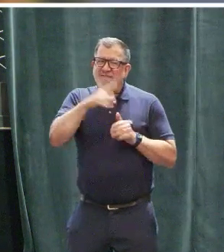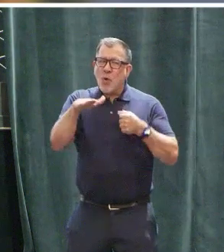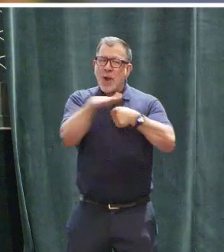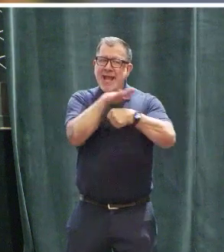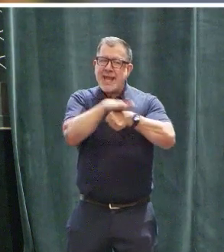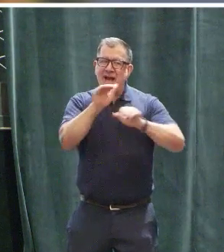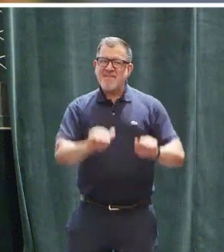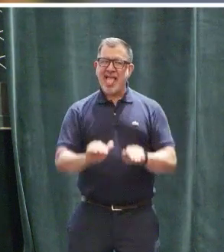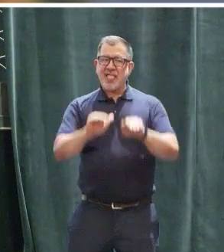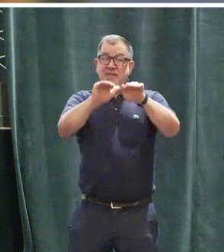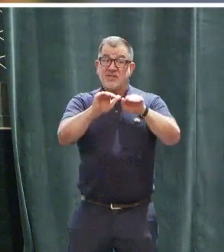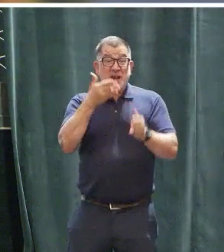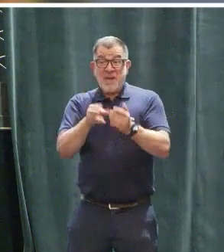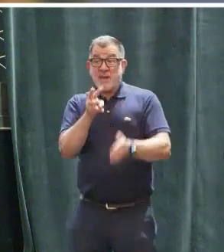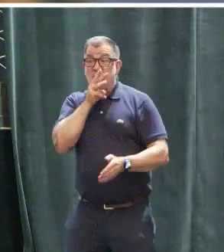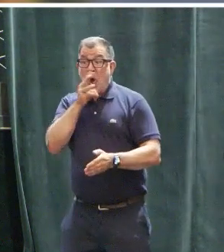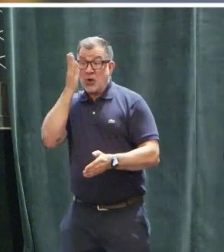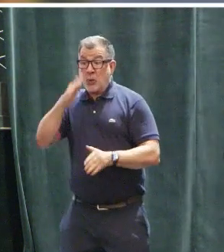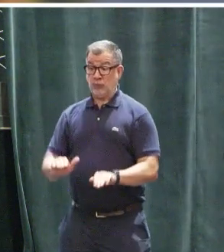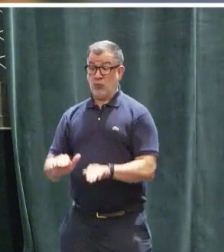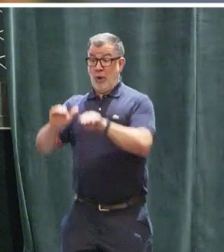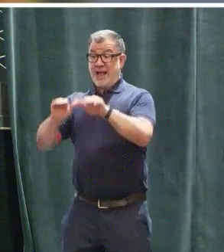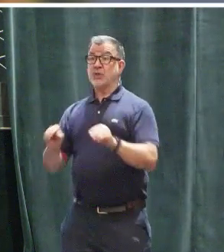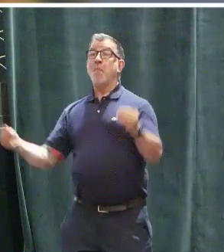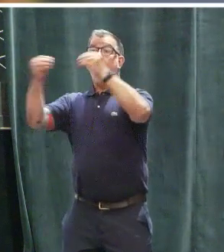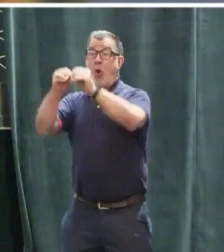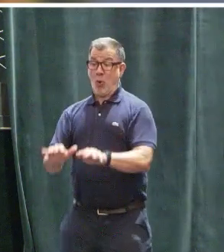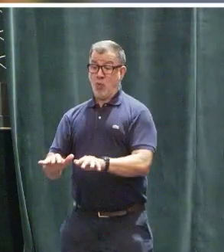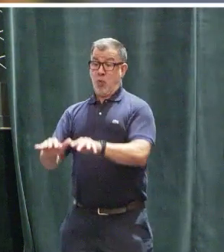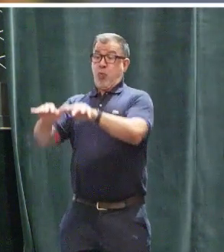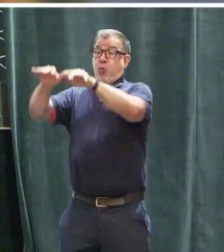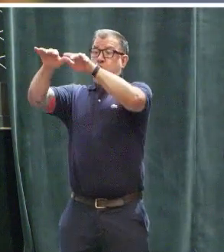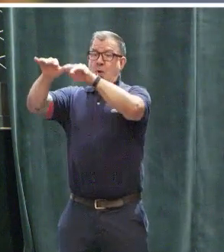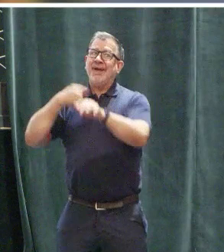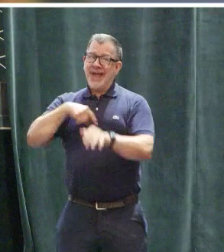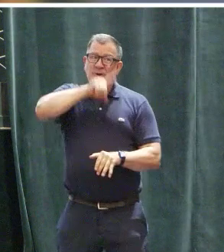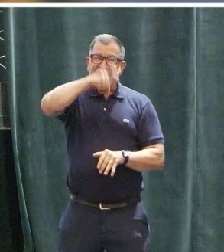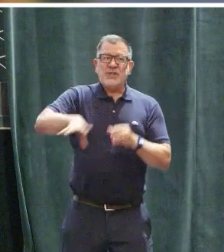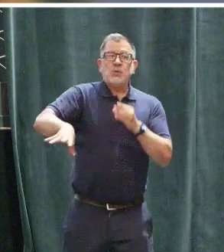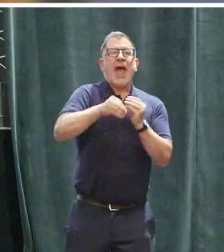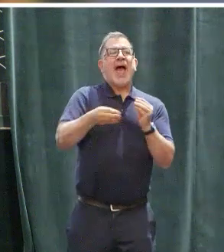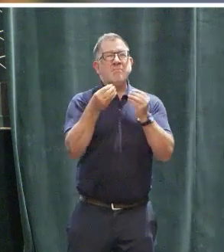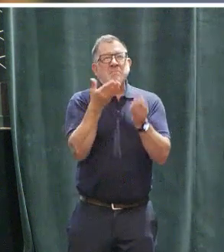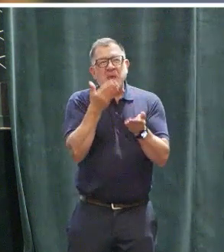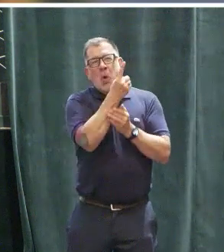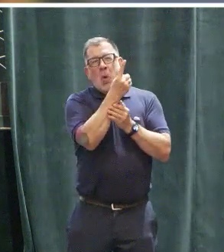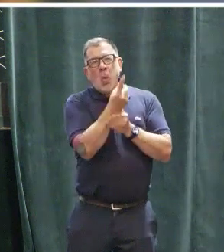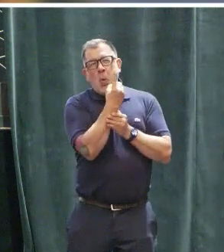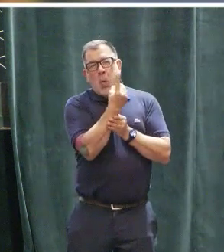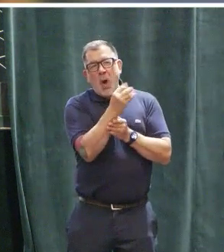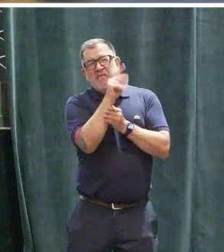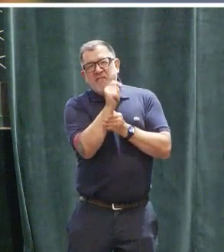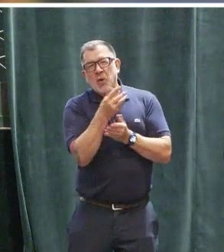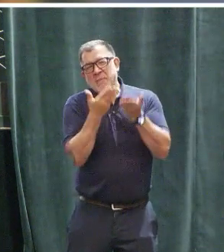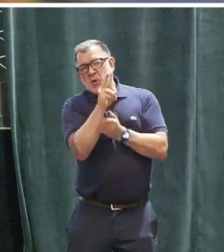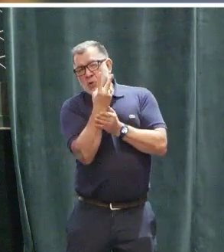maybe sea level rise is a little bit more than we had anticipated, and we need to add another foot or two in terms